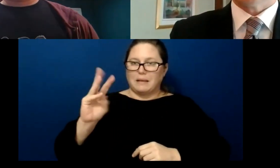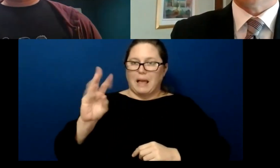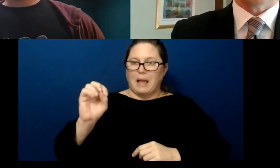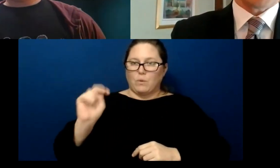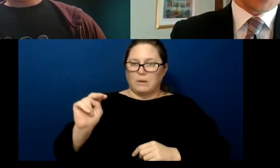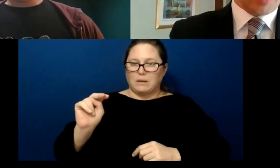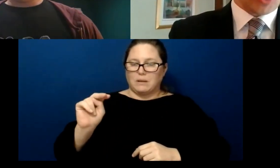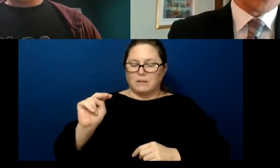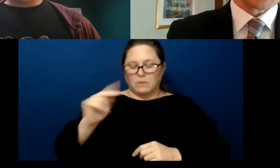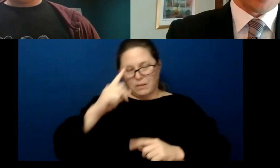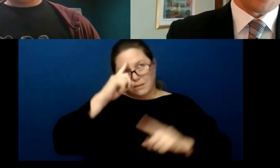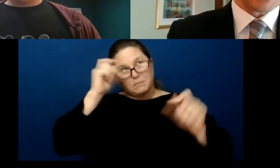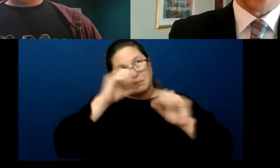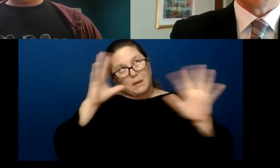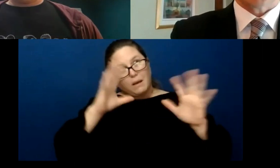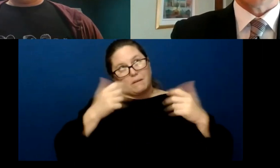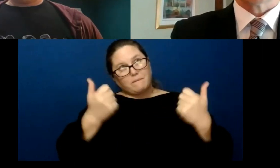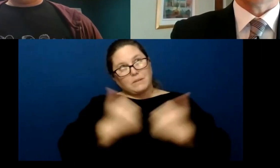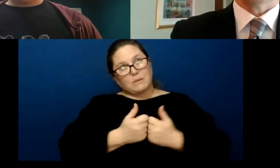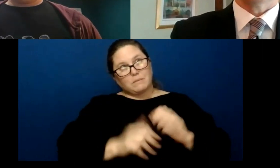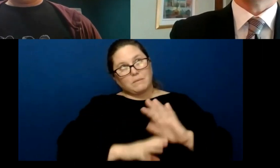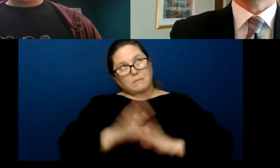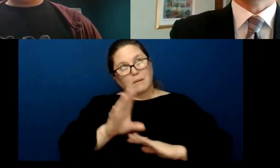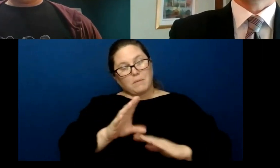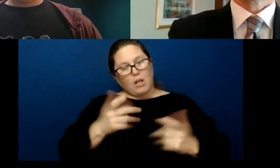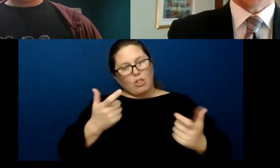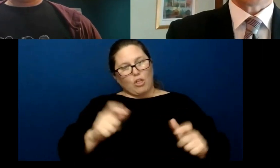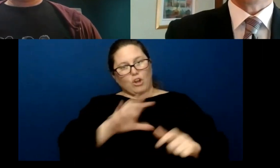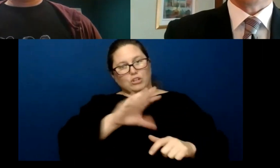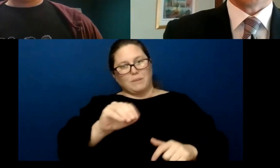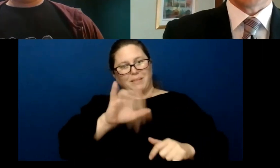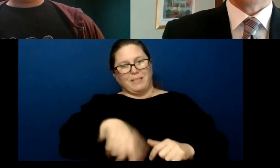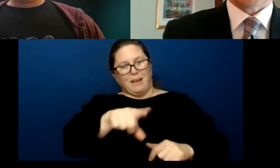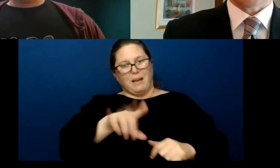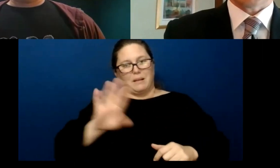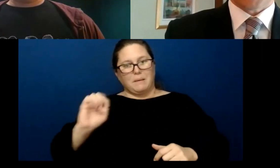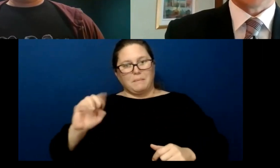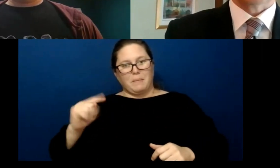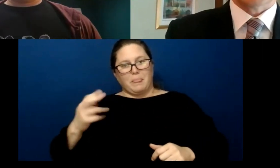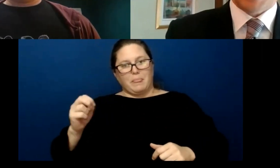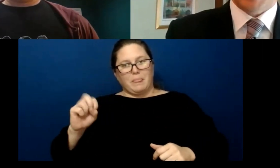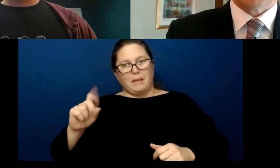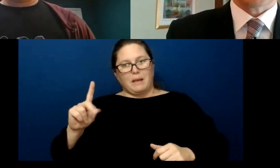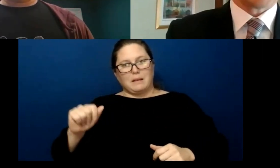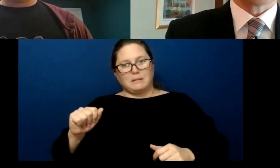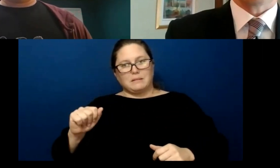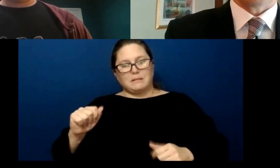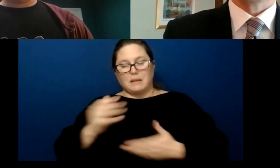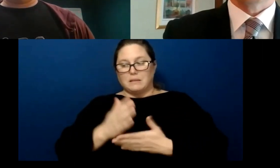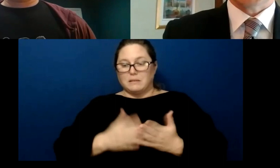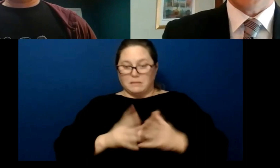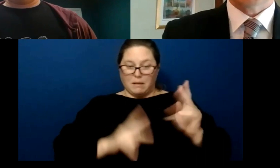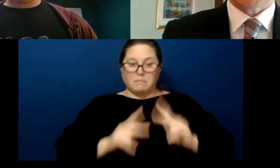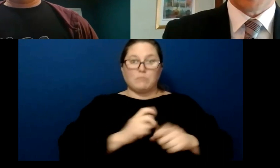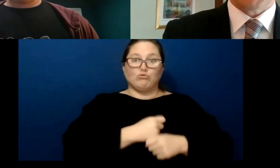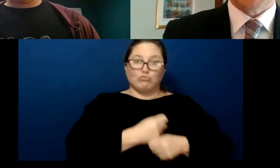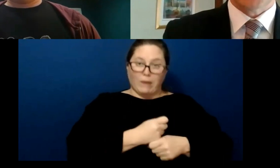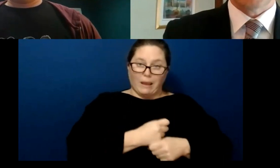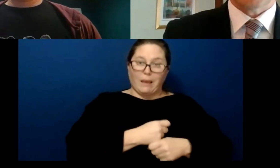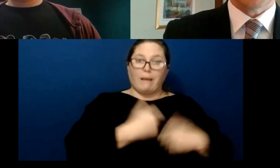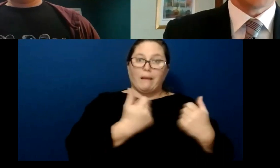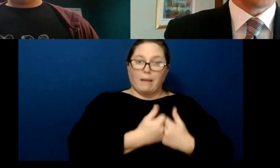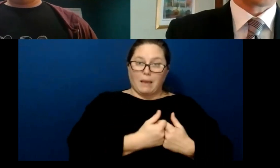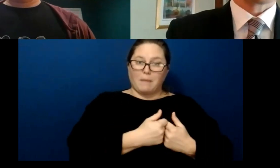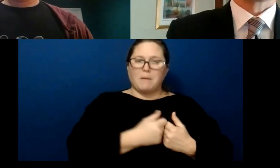video game development, a large company like Bethesda, but some people are in there creating the games, and there's lots of other jobs at the